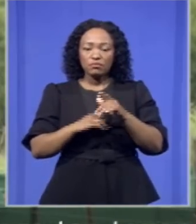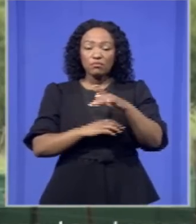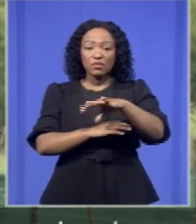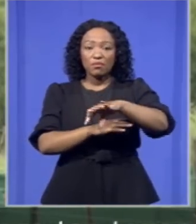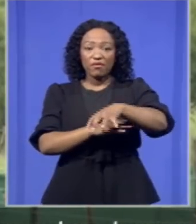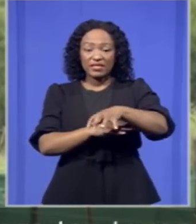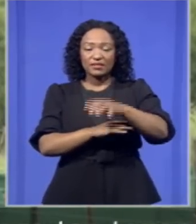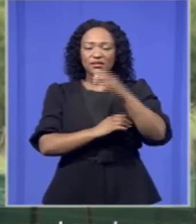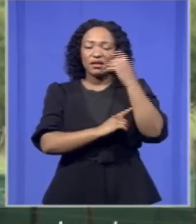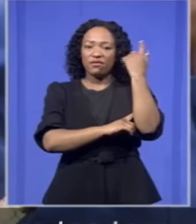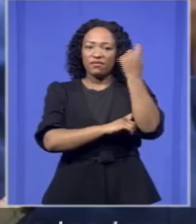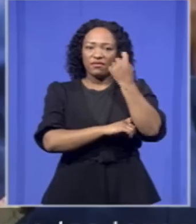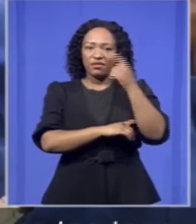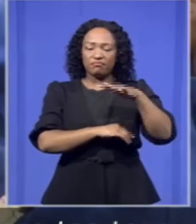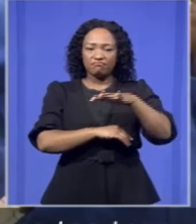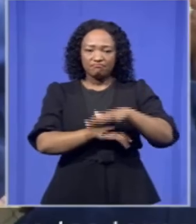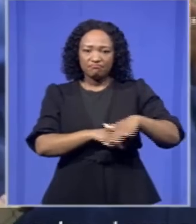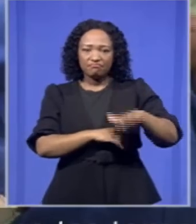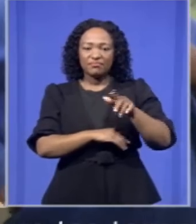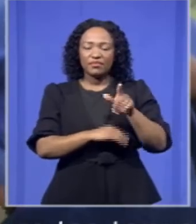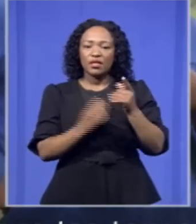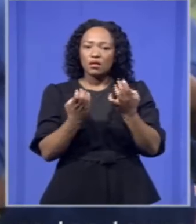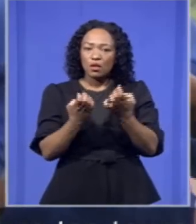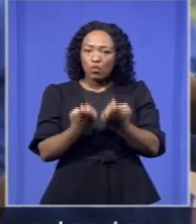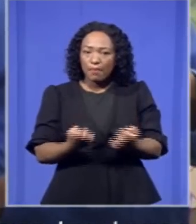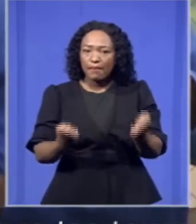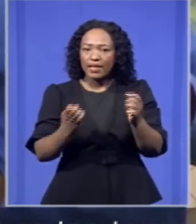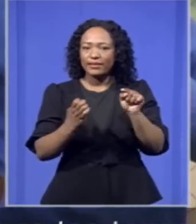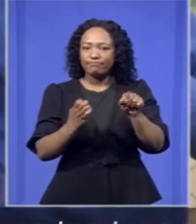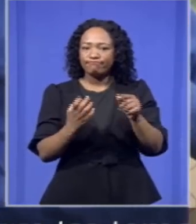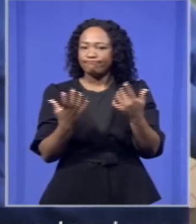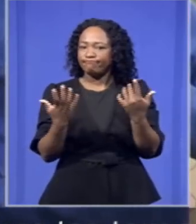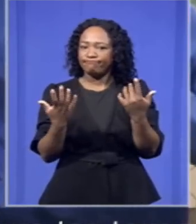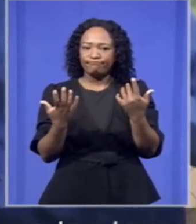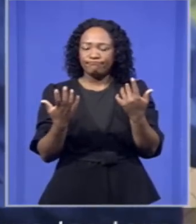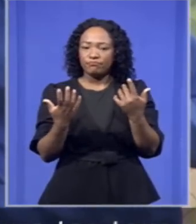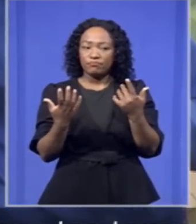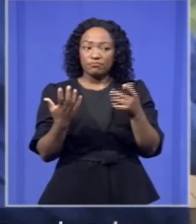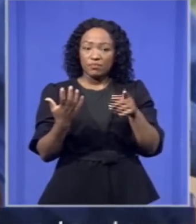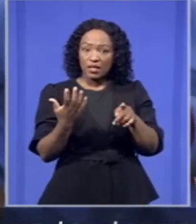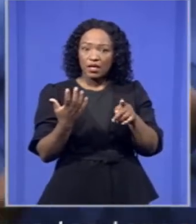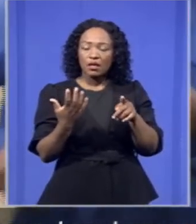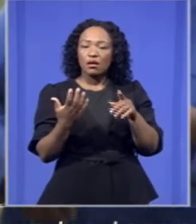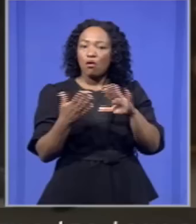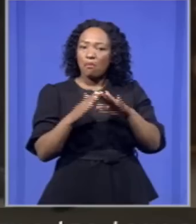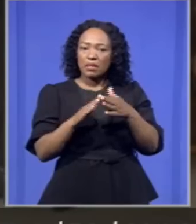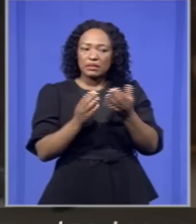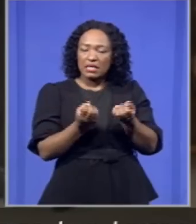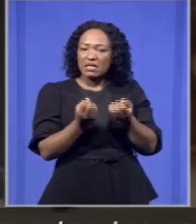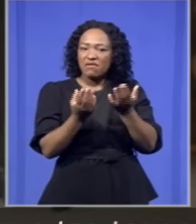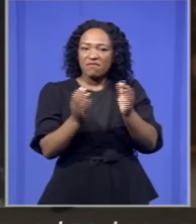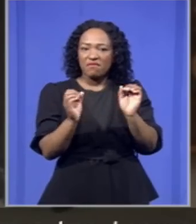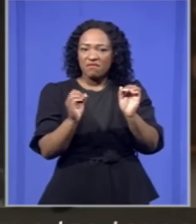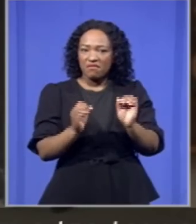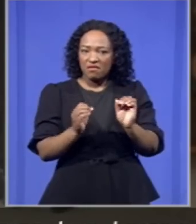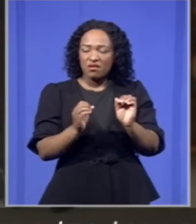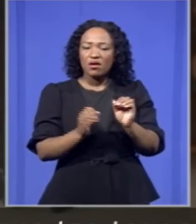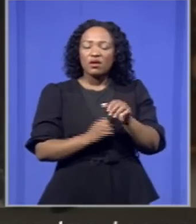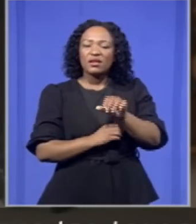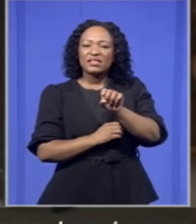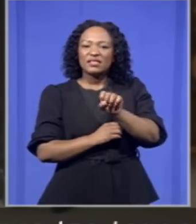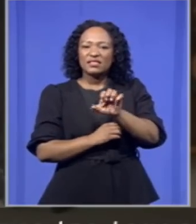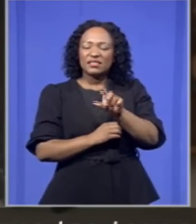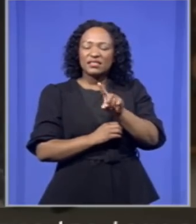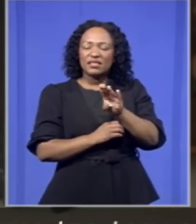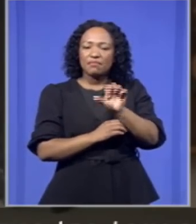profenseng eno le bolela gore didiriswa tseno ga di aka di aneelwa morafi wa Sediba mme di ne di aneelwa Sediba Secondary